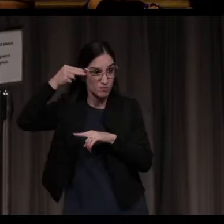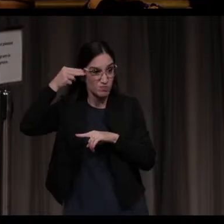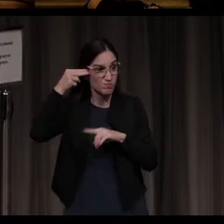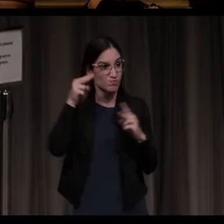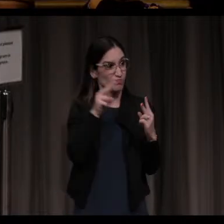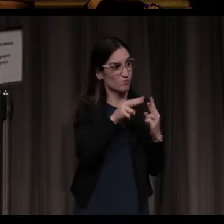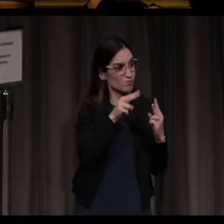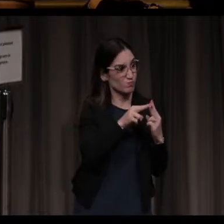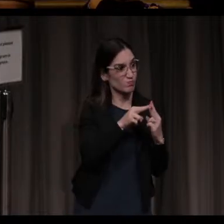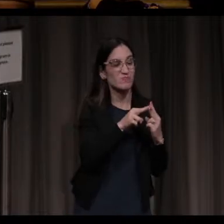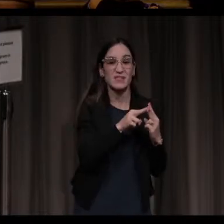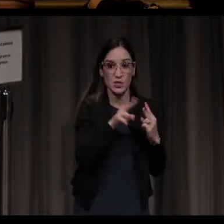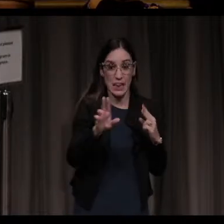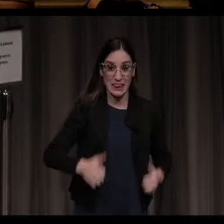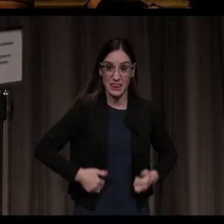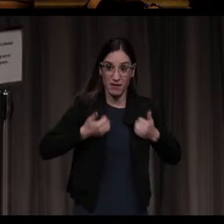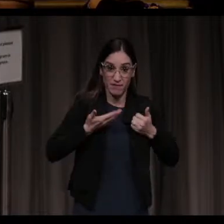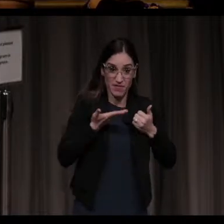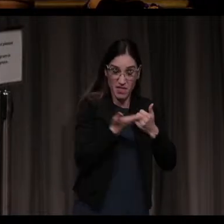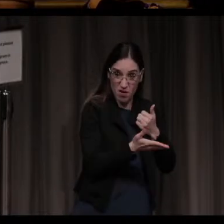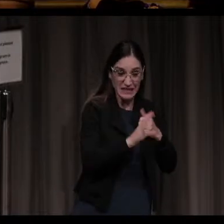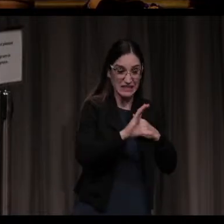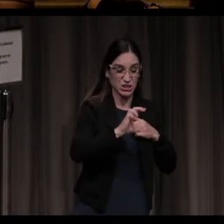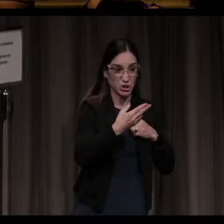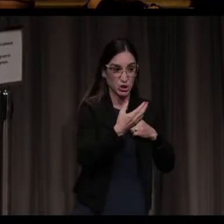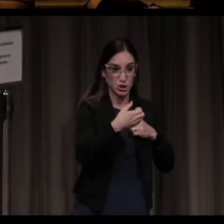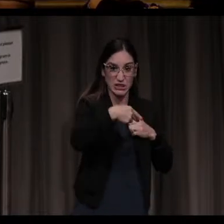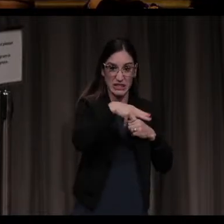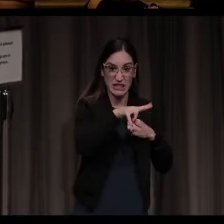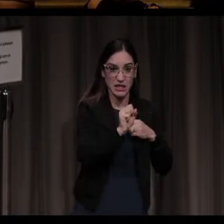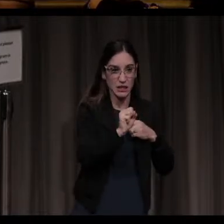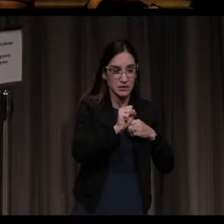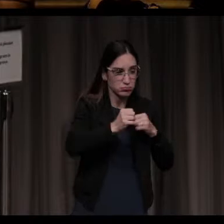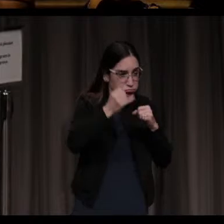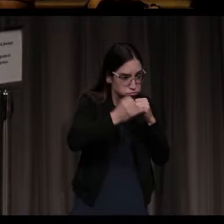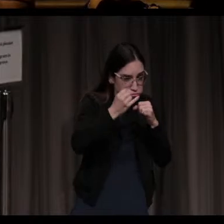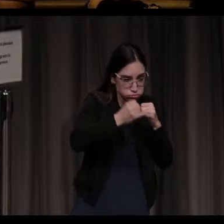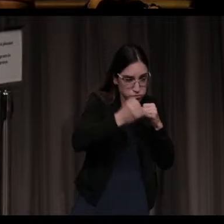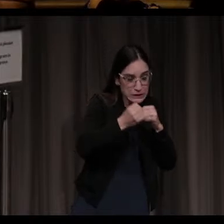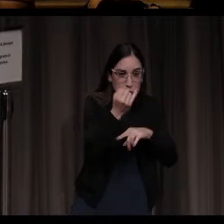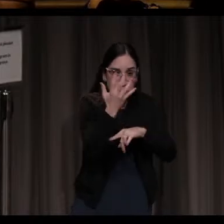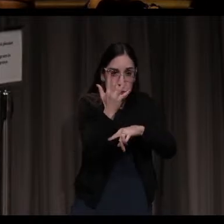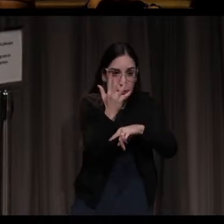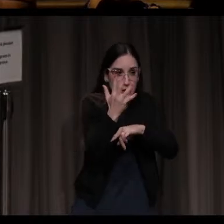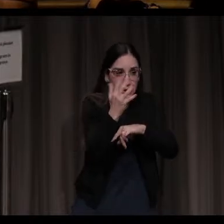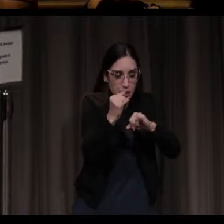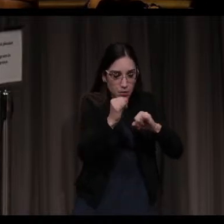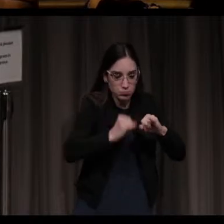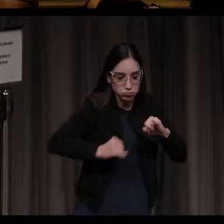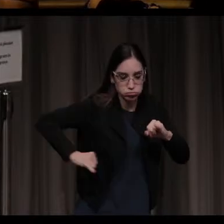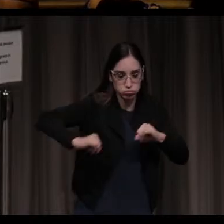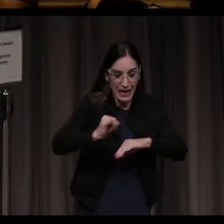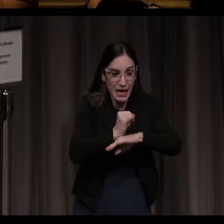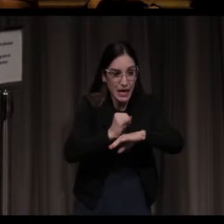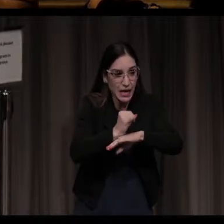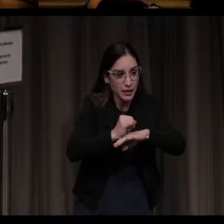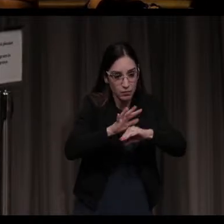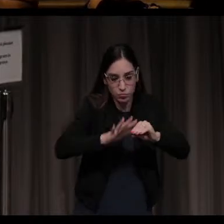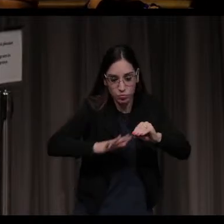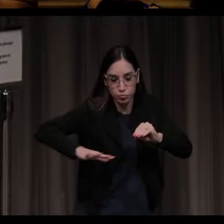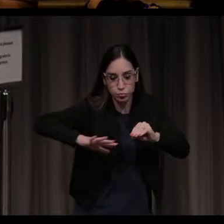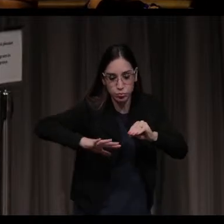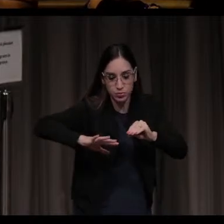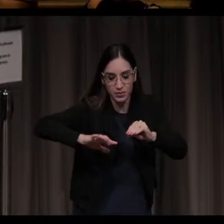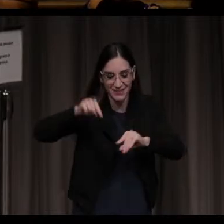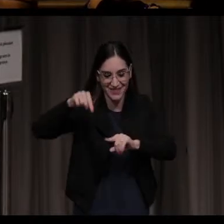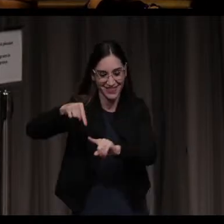in. And the Chiki is set at the edge of the tree island. So there's a little island, the Chikis there, and then beyond that